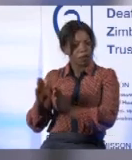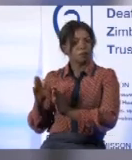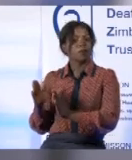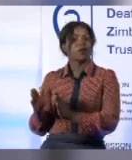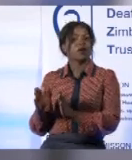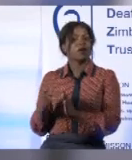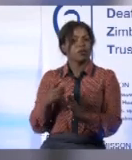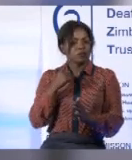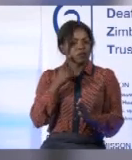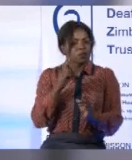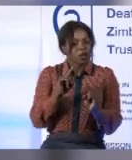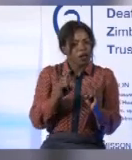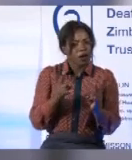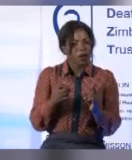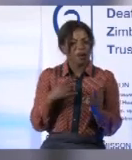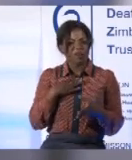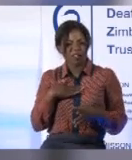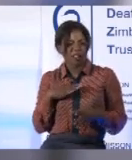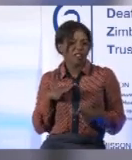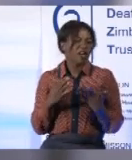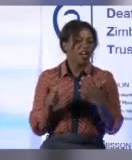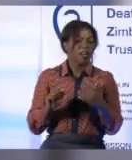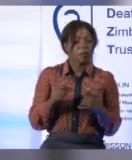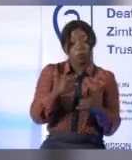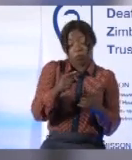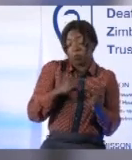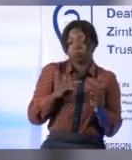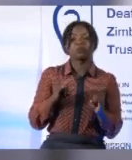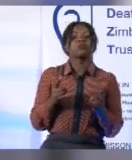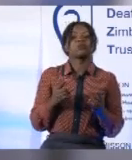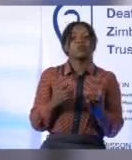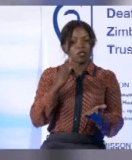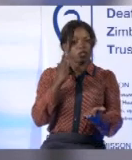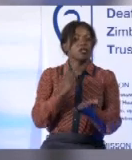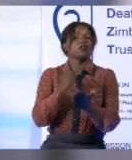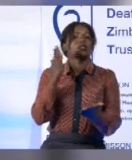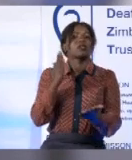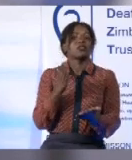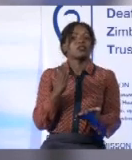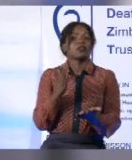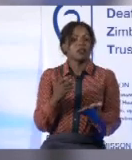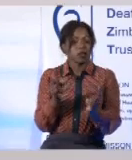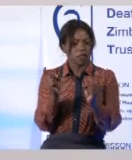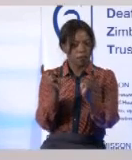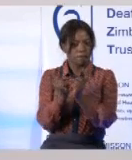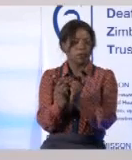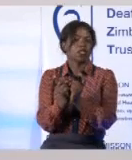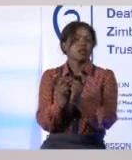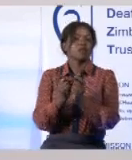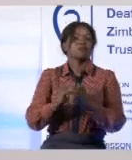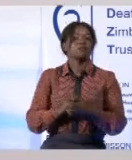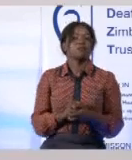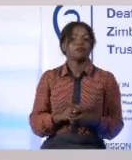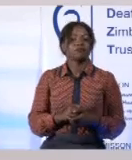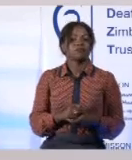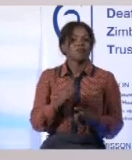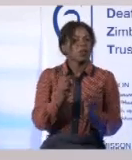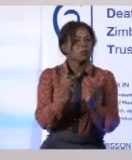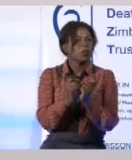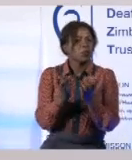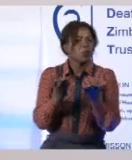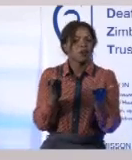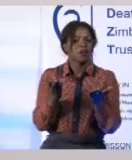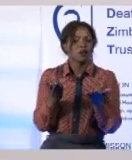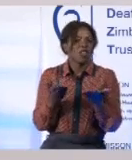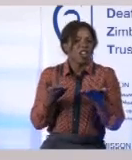I'm interested in you, if you're also interested in me, then we can arrange and then meet. Where do you meet? It